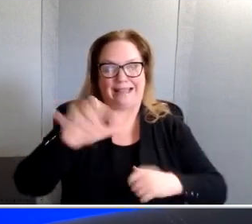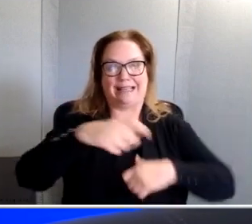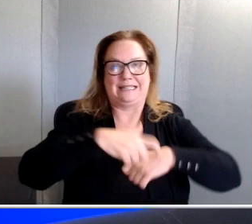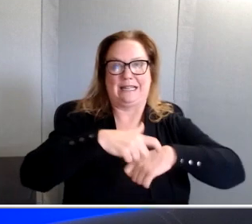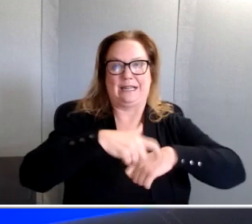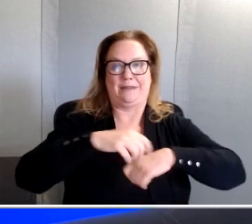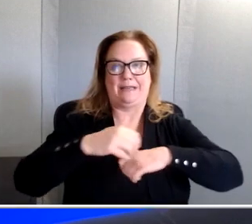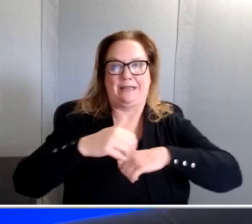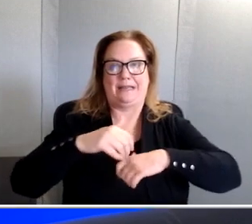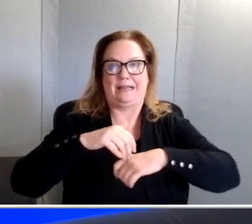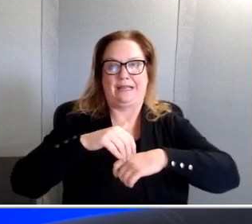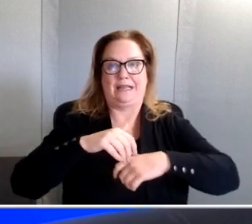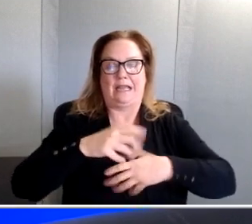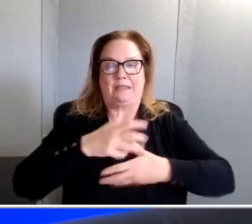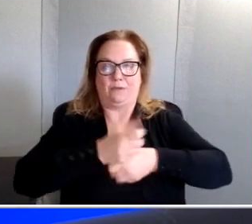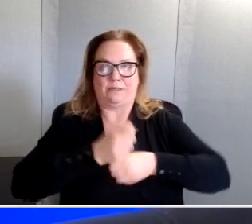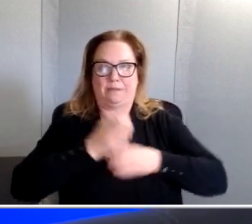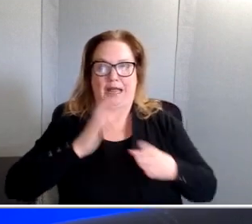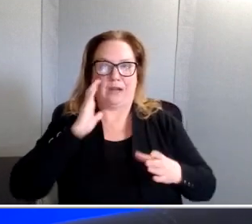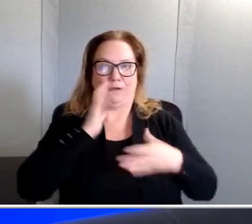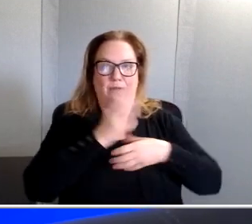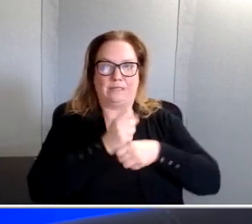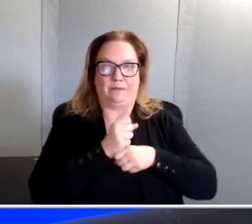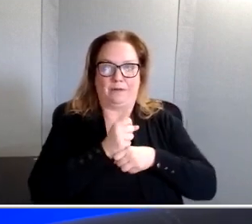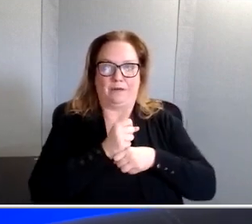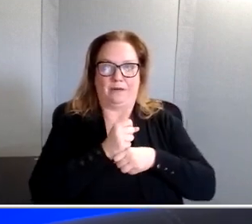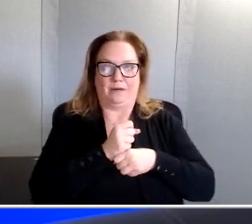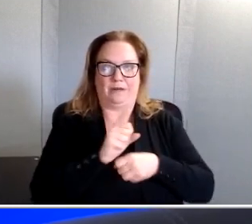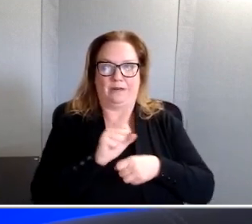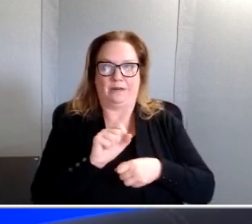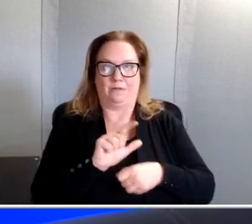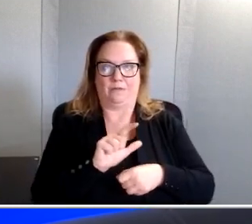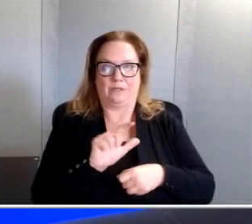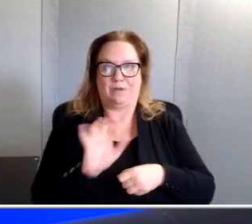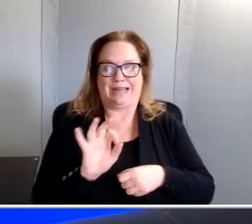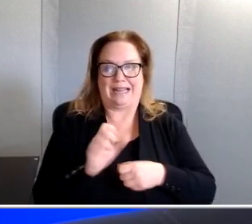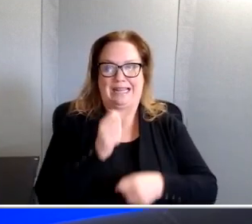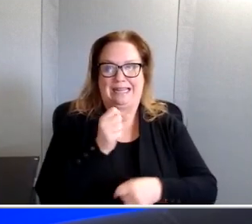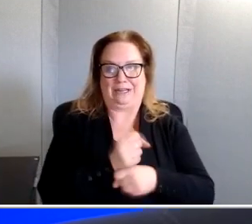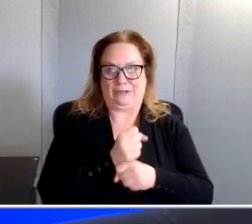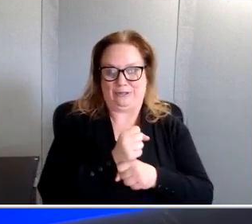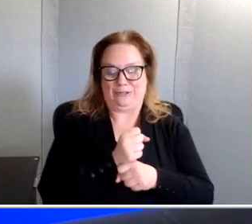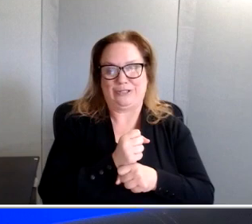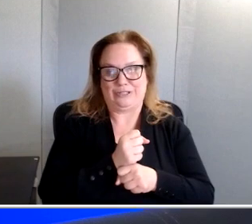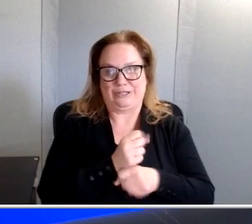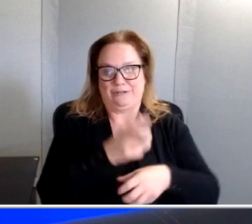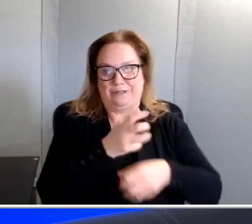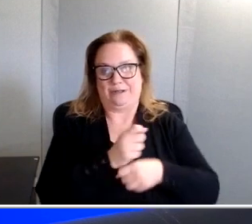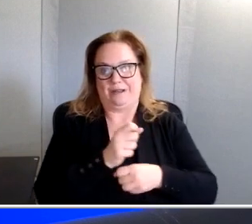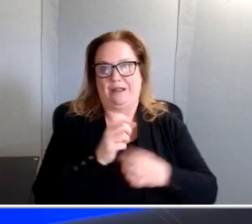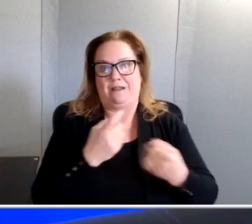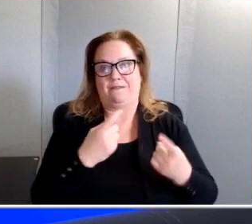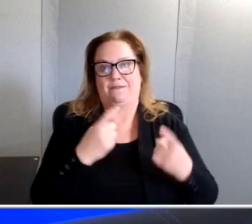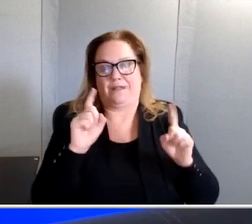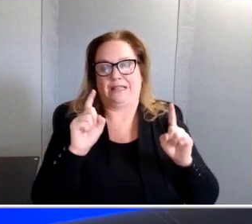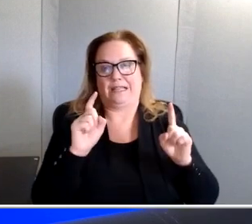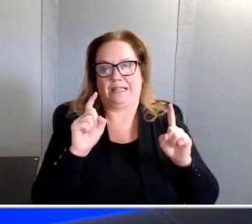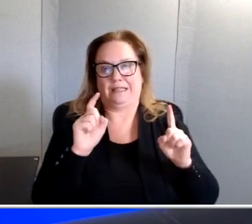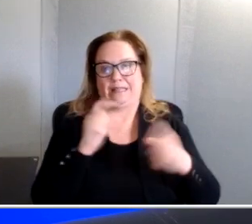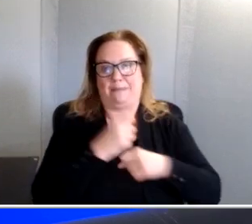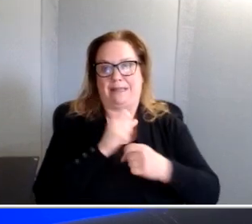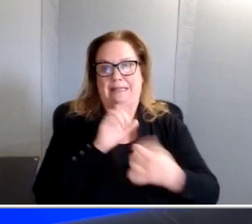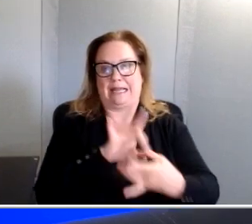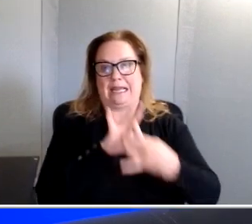on the recipient side. I know of a recipient who it was 29 years. Wow. And finally their family was ready to make that